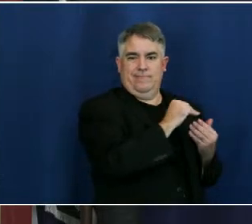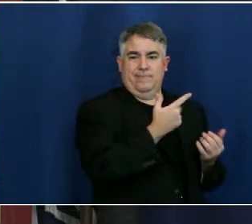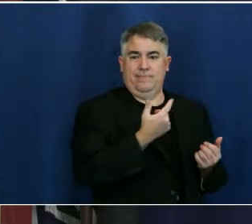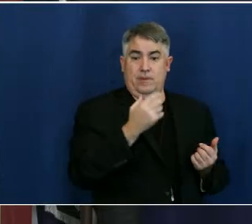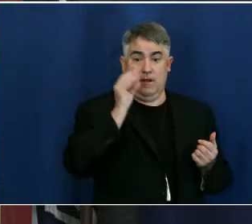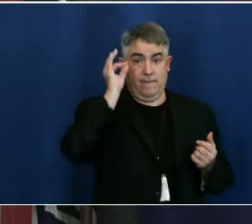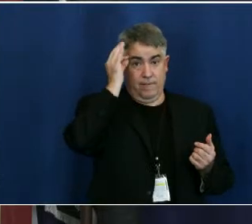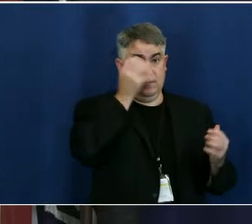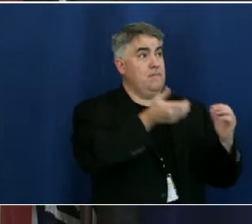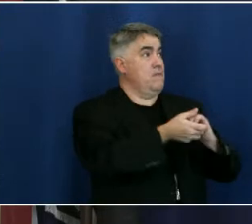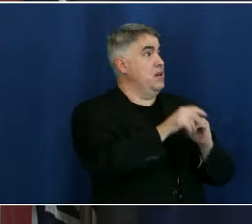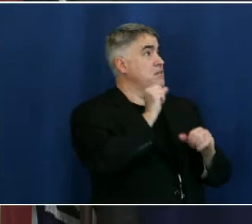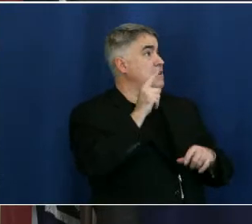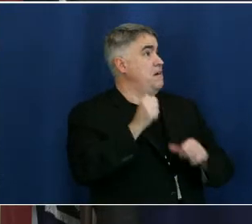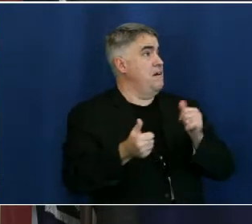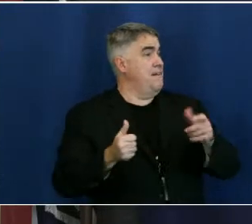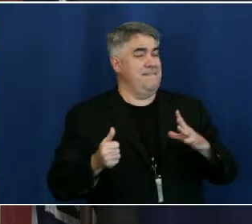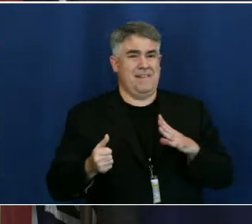that we've already done.